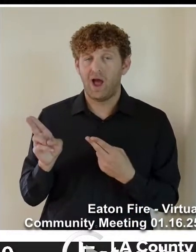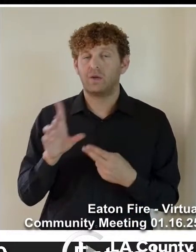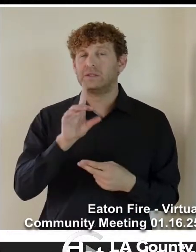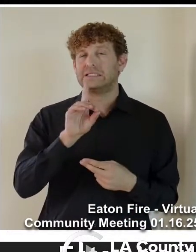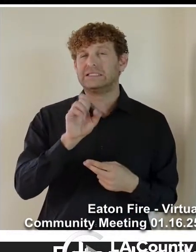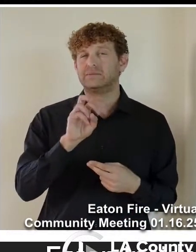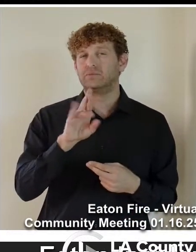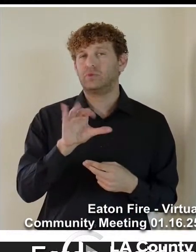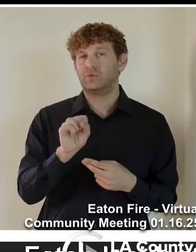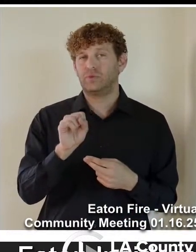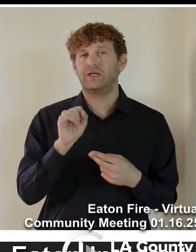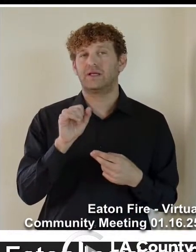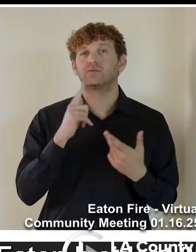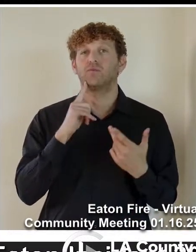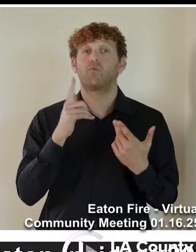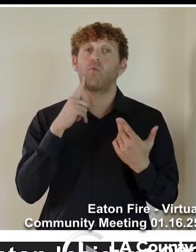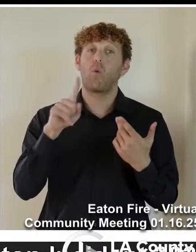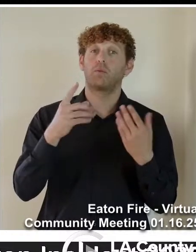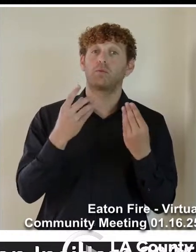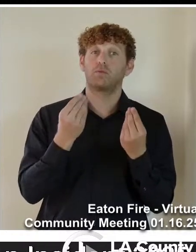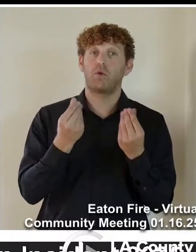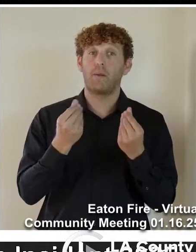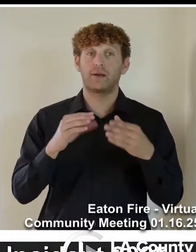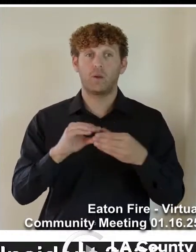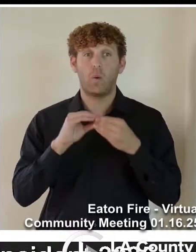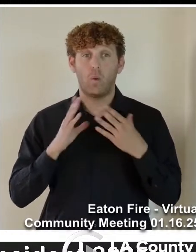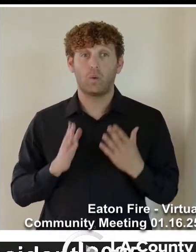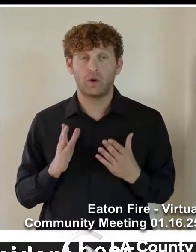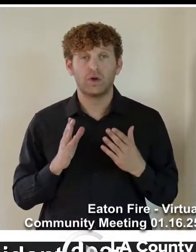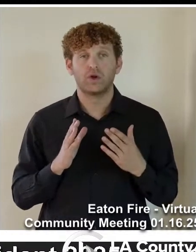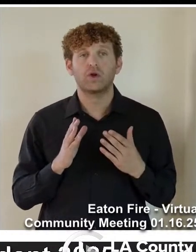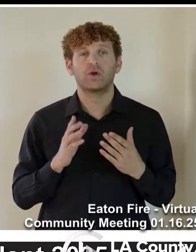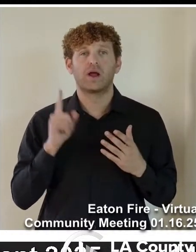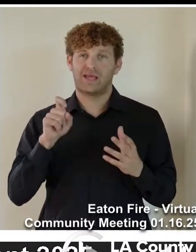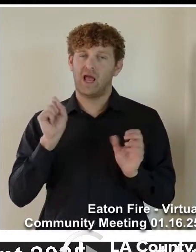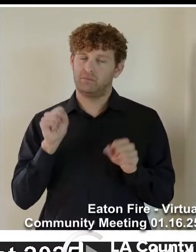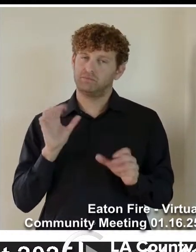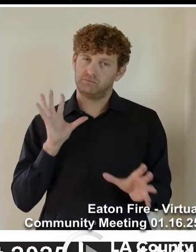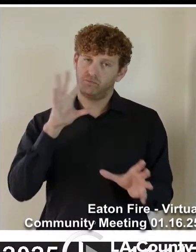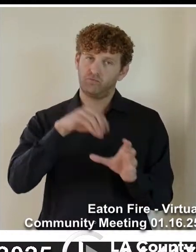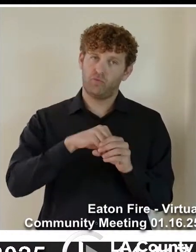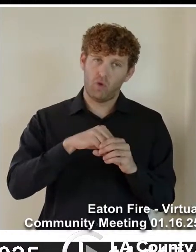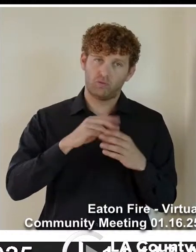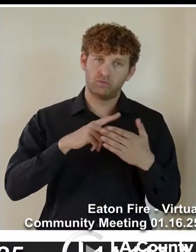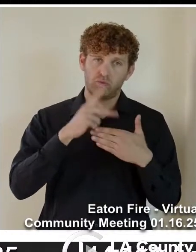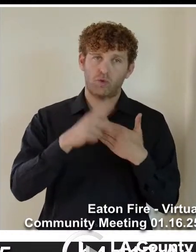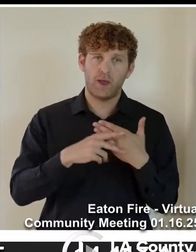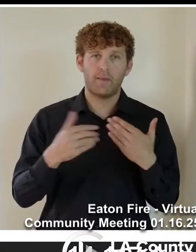can opt into this program to have their properties appropriately cleared of the hazardous fire debris.